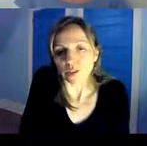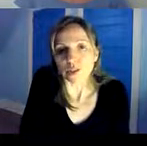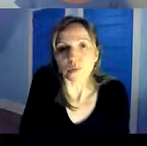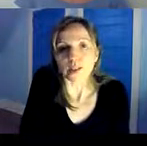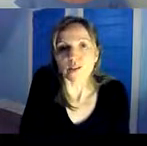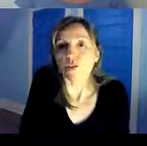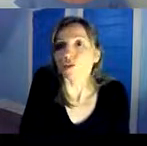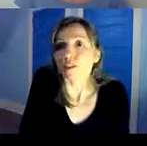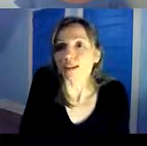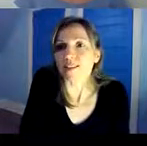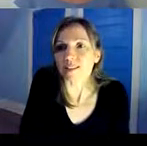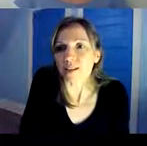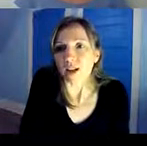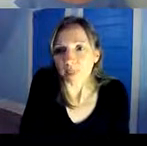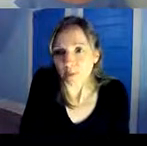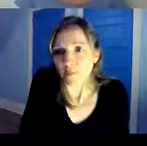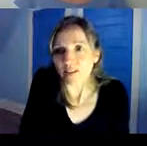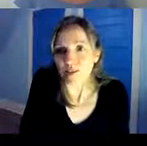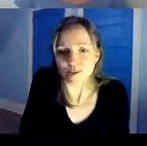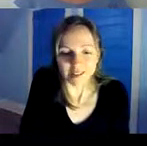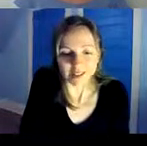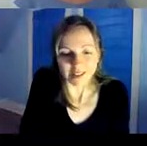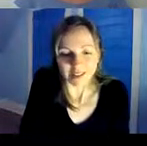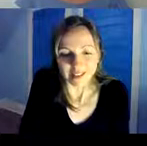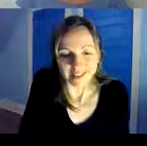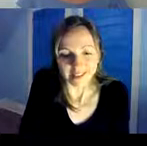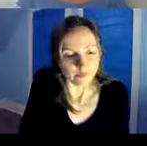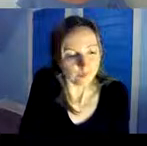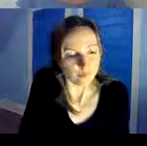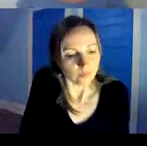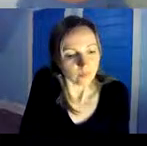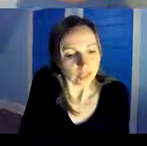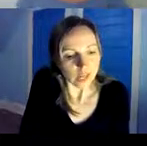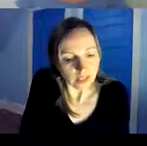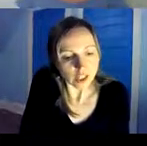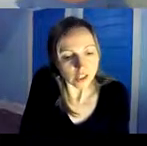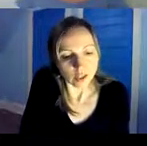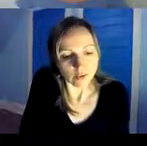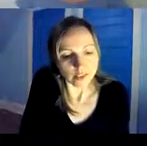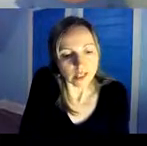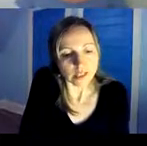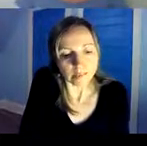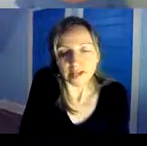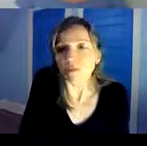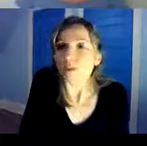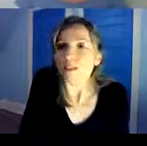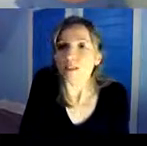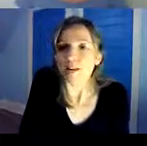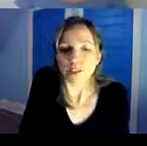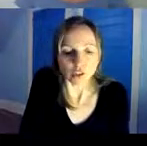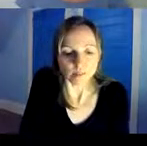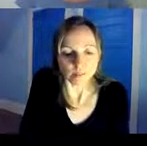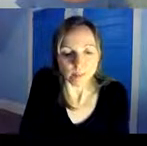soil conditions as well as disturbed sites. And there are many of those these days. It's highly shade tolerant and competitive